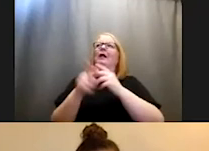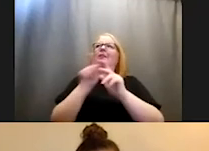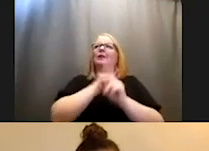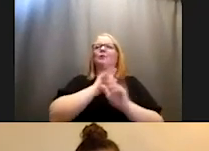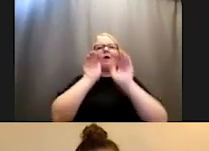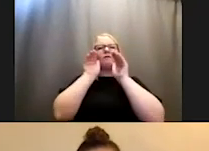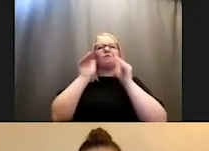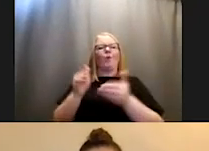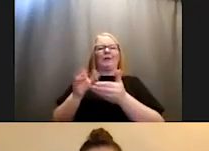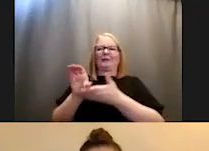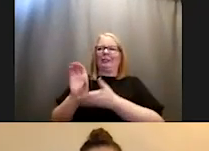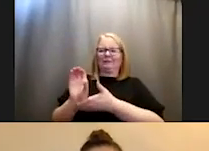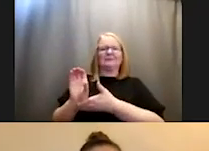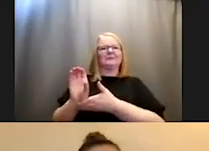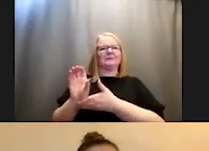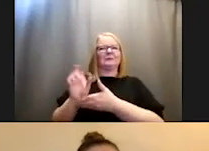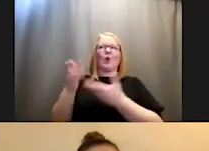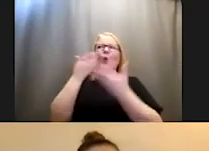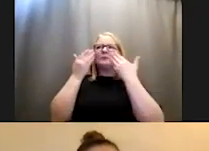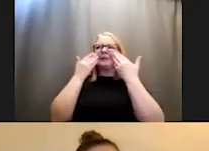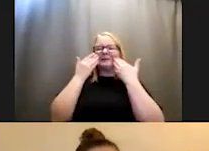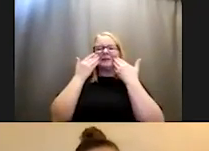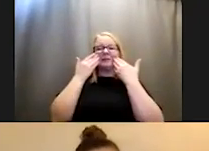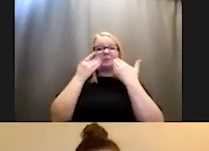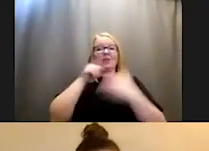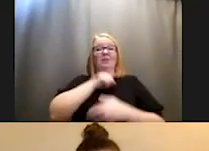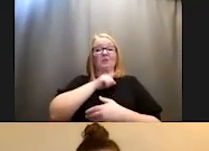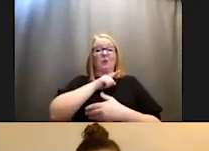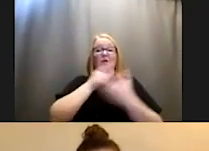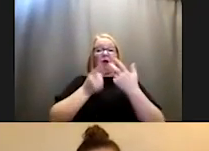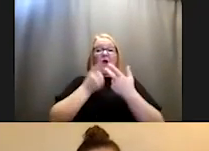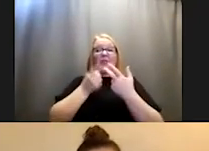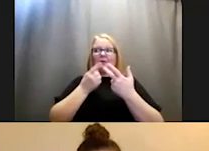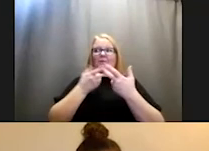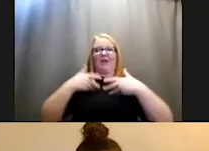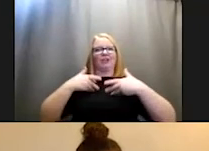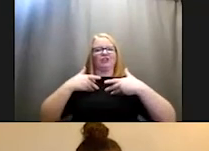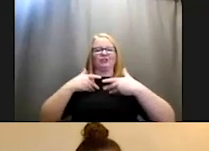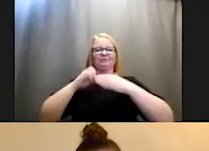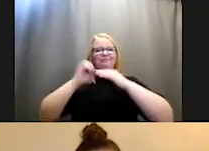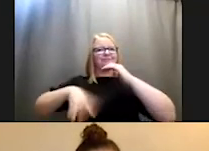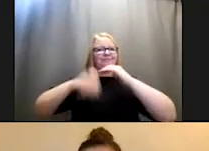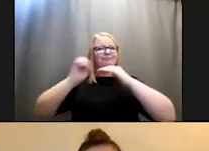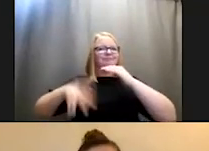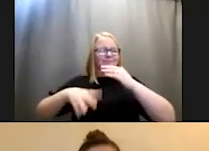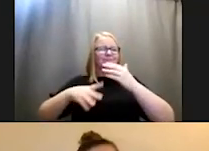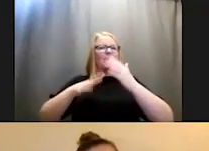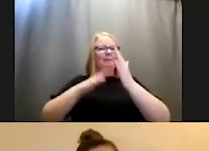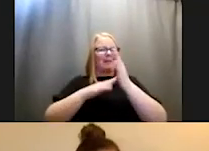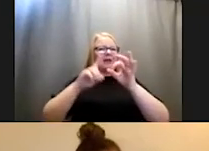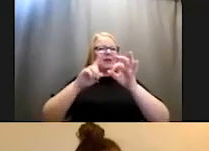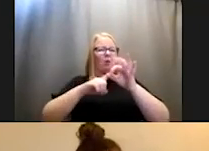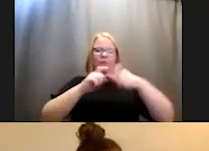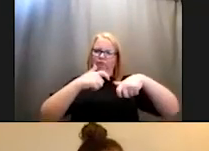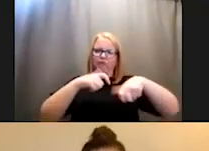cosmetics that really allowed the Mary Quant brand, unlike many other fashion brands, to survive and even thrive when many just